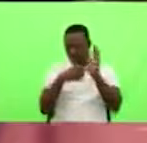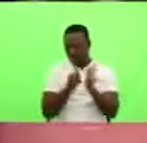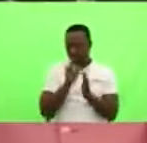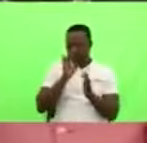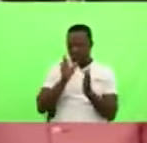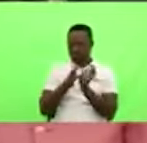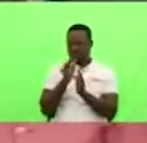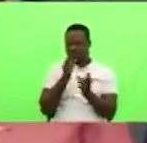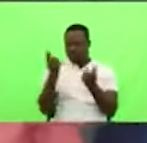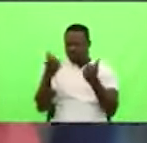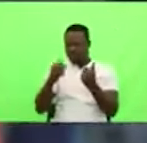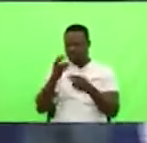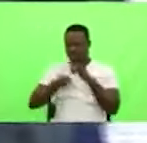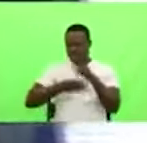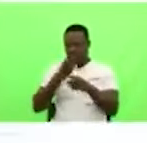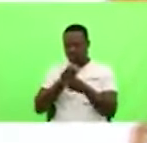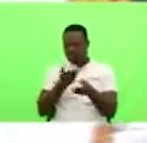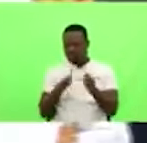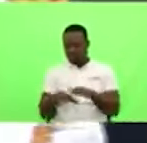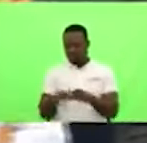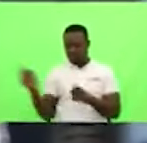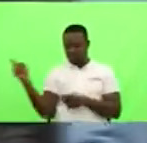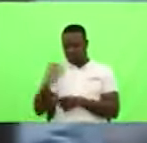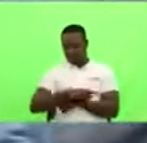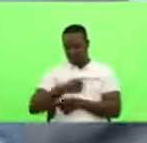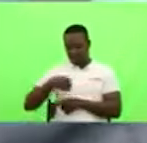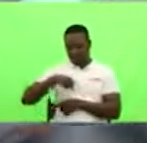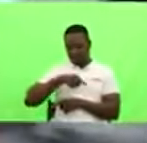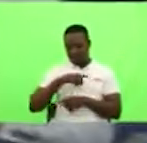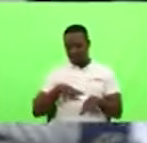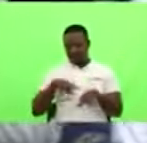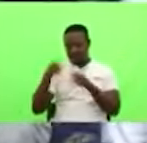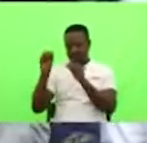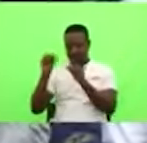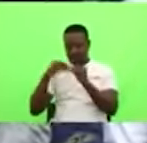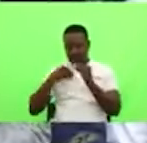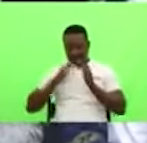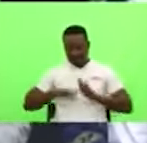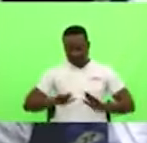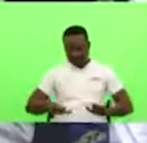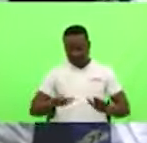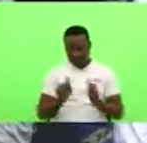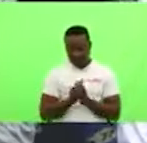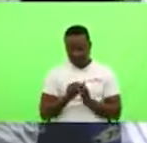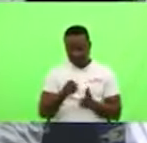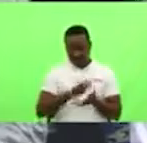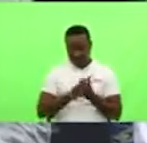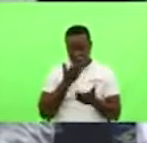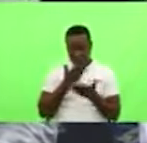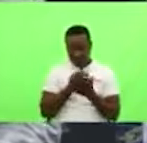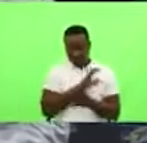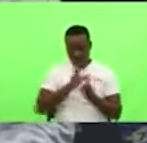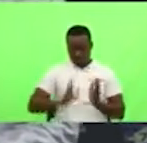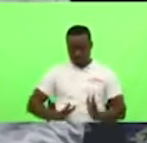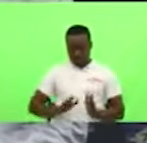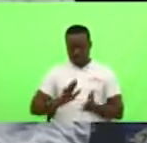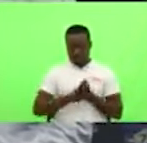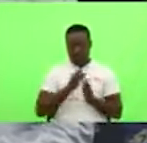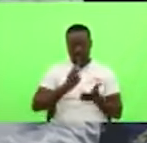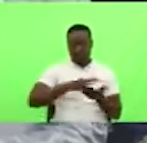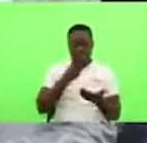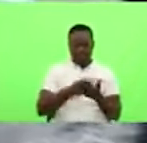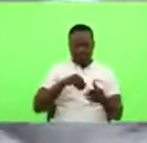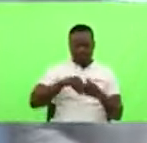If one day I leave this planet Earth, my children whom I've trained to be good Christians will be witnesses in